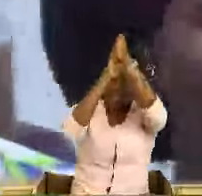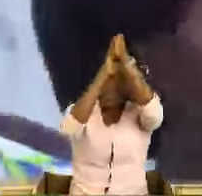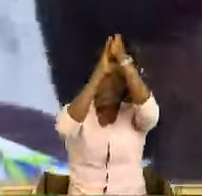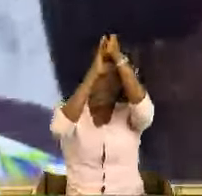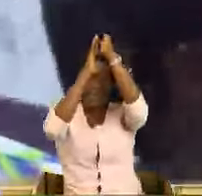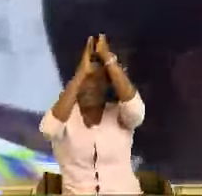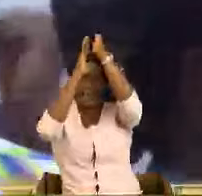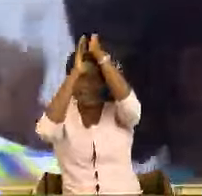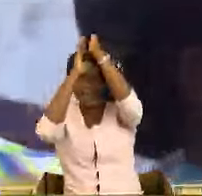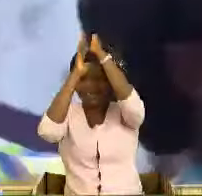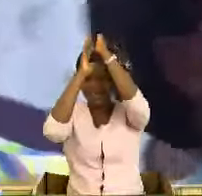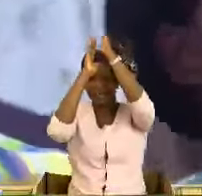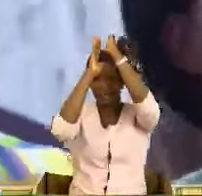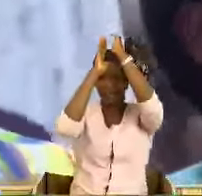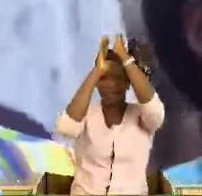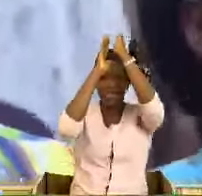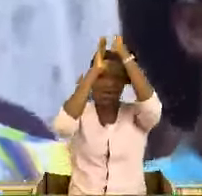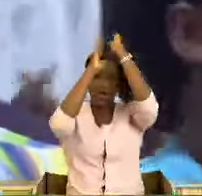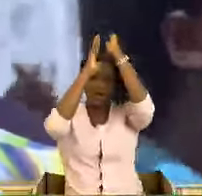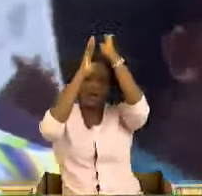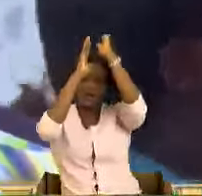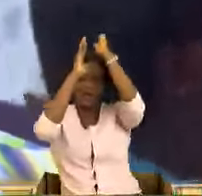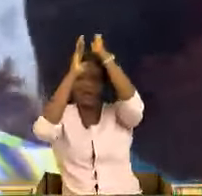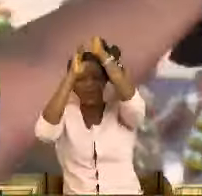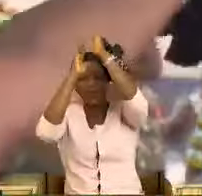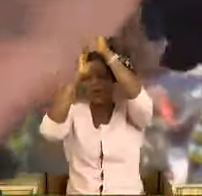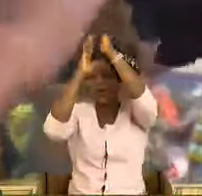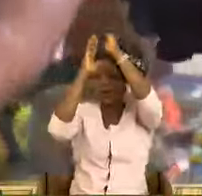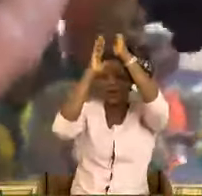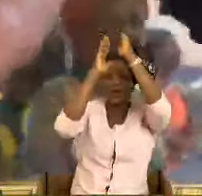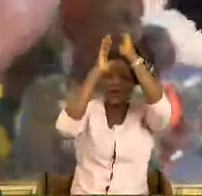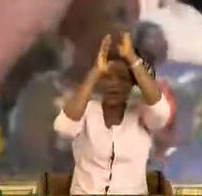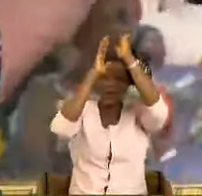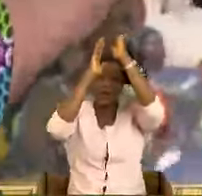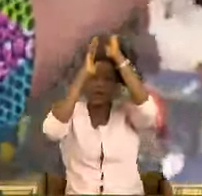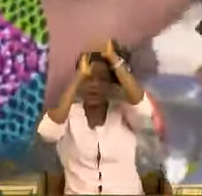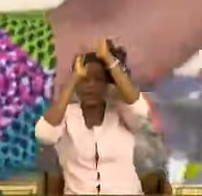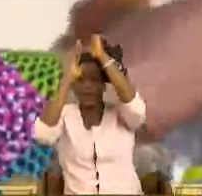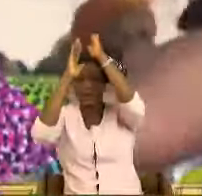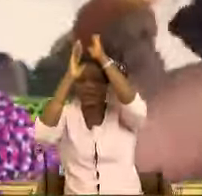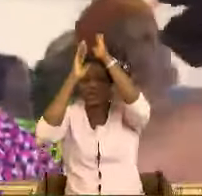Miracles Let Your Presence show